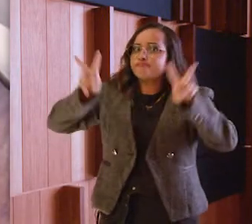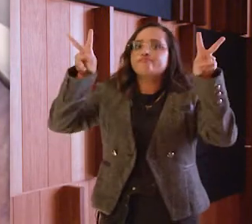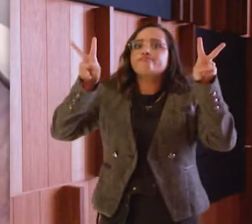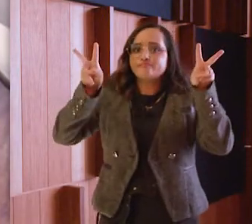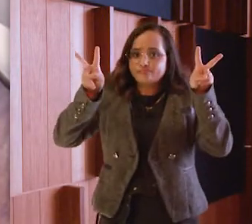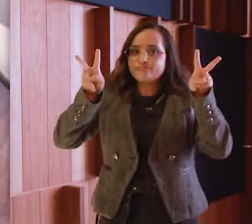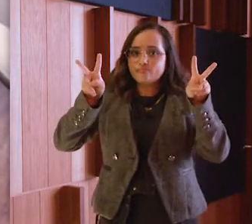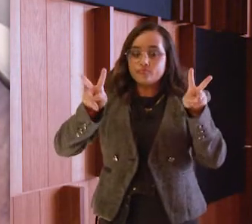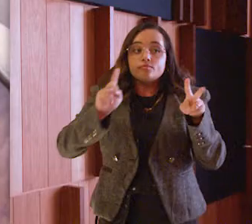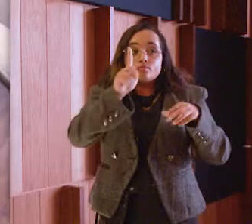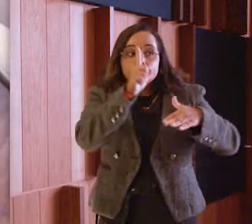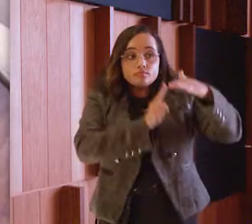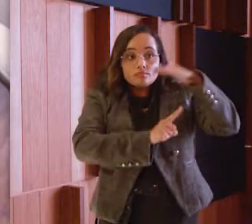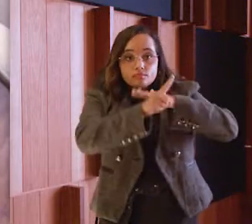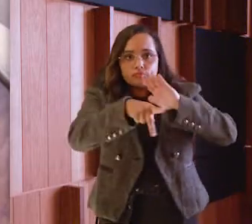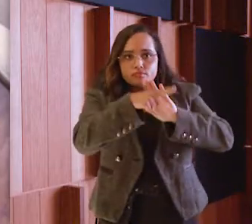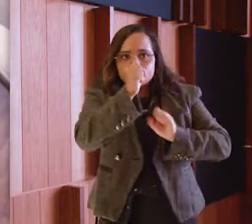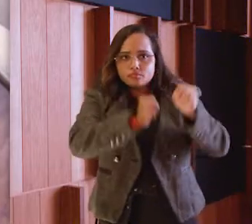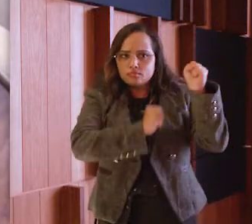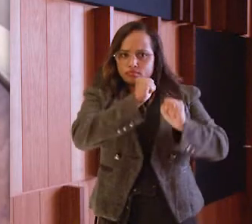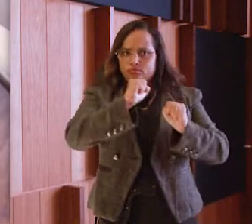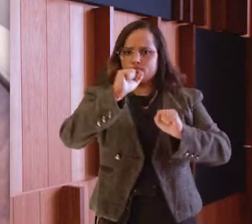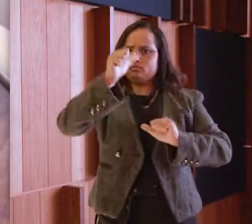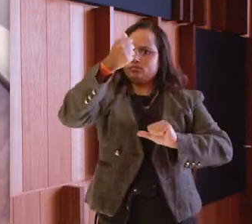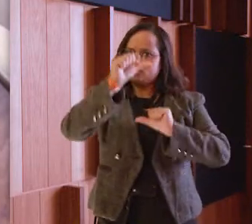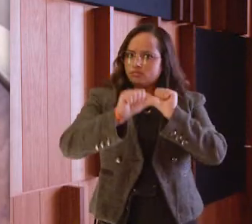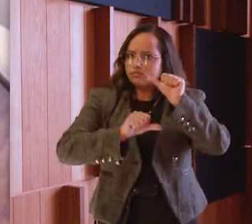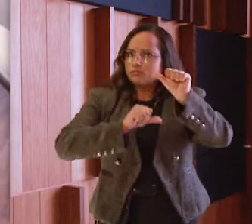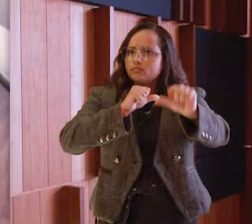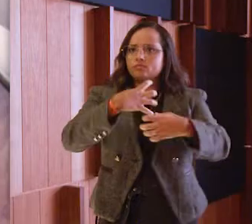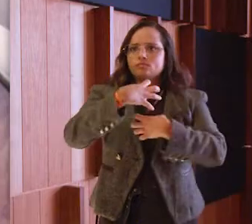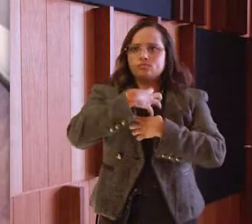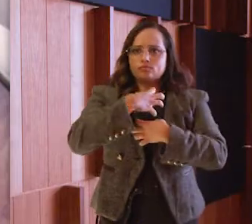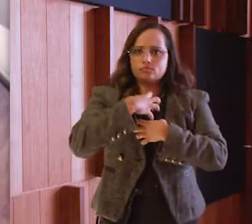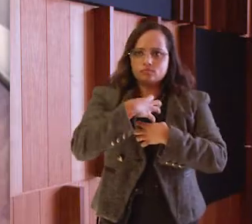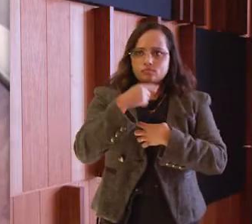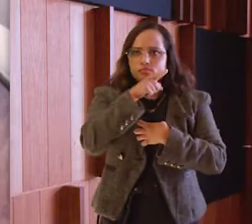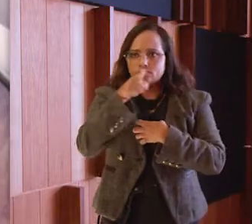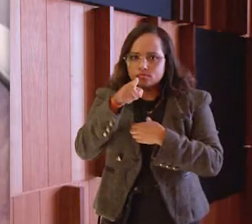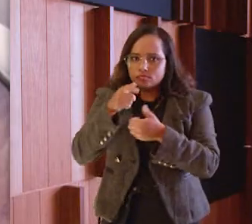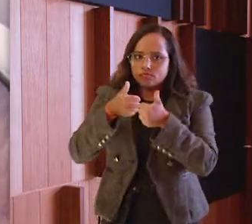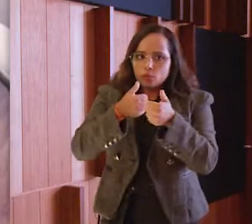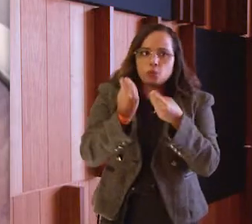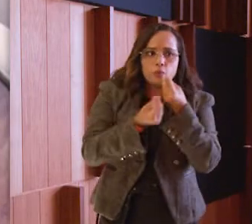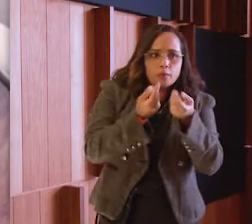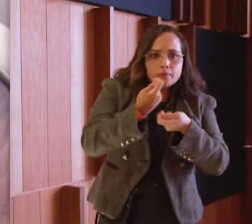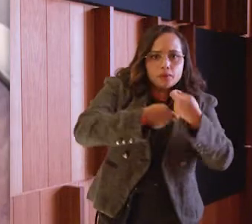are changing their preferences in radical ways. There's new distribution ways. There's